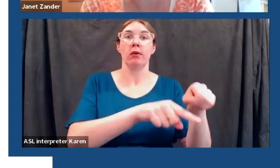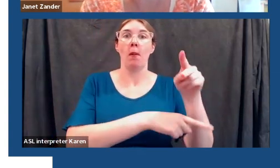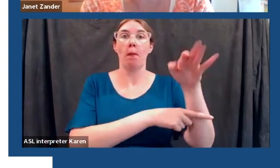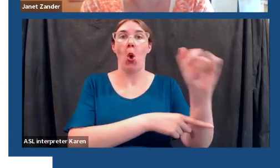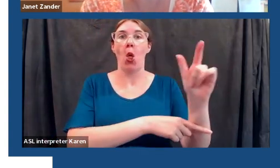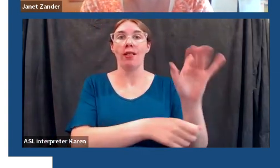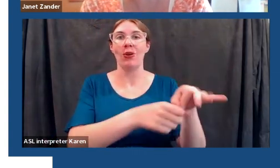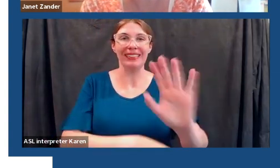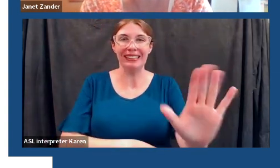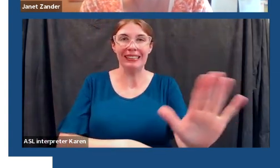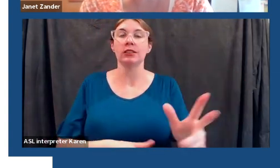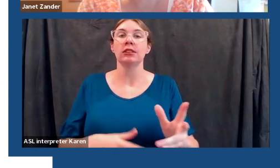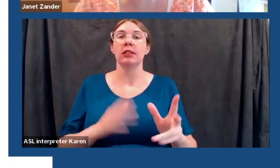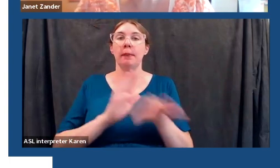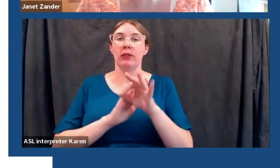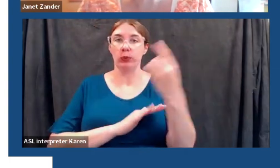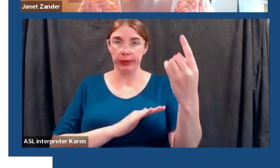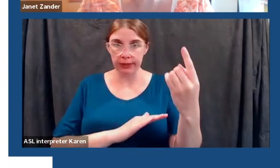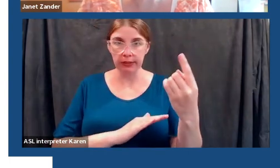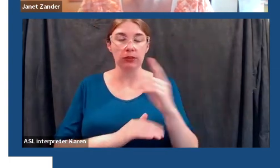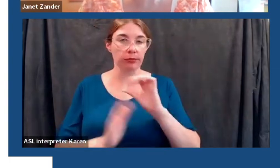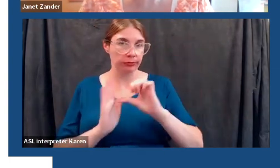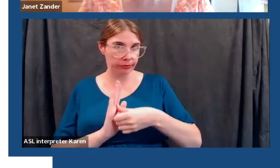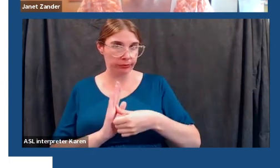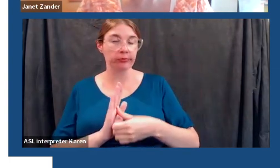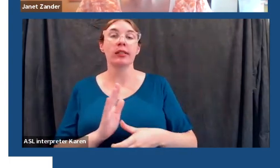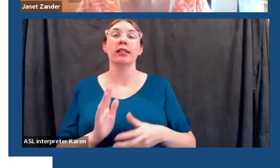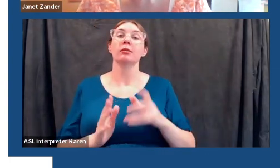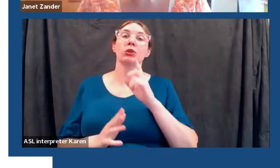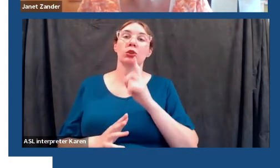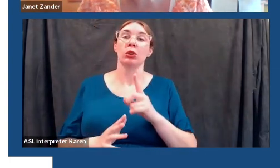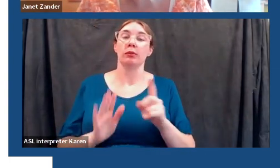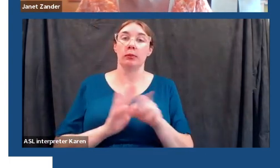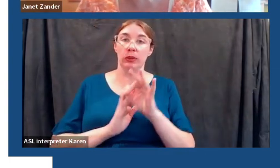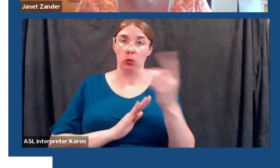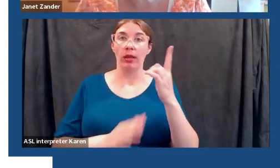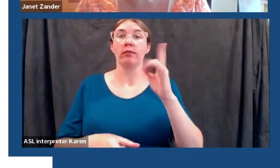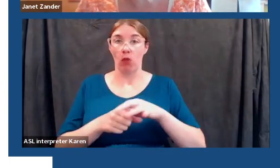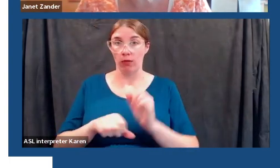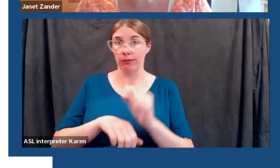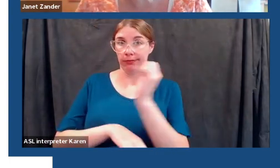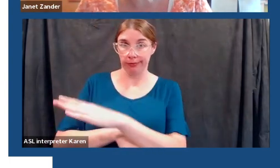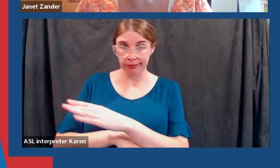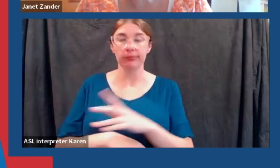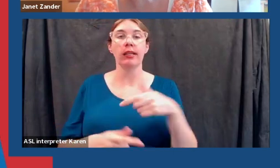or other of these options to make sure that their vote is counted. Next slide.